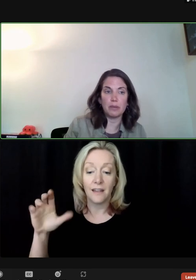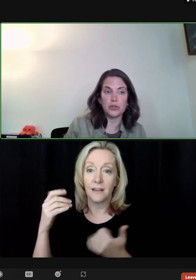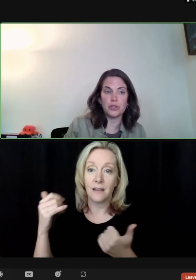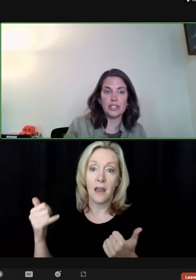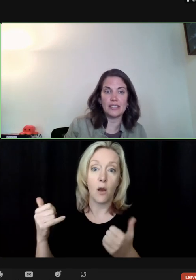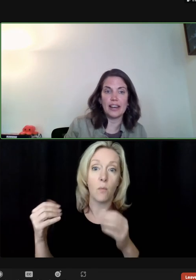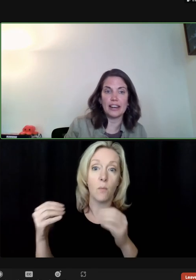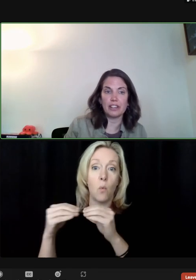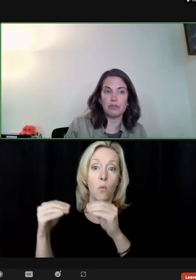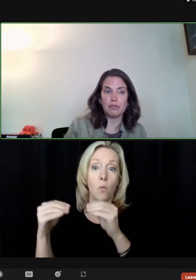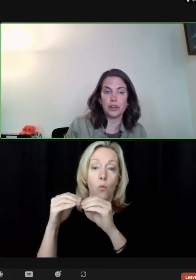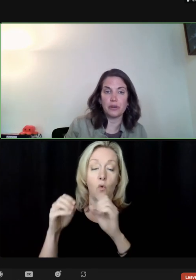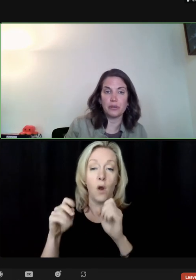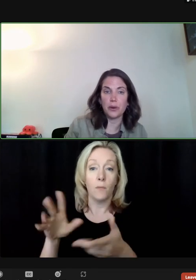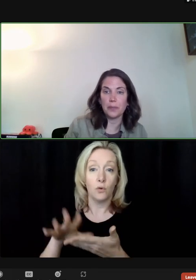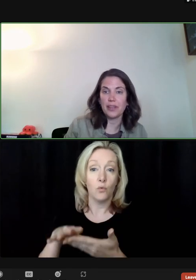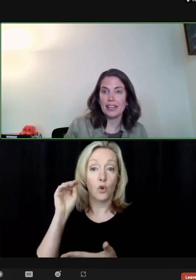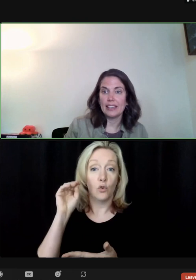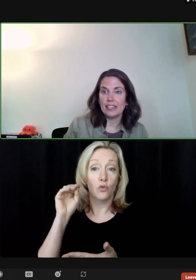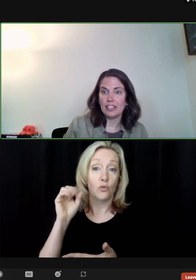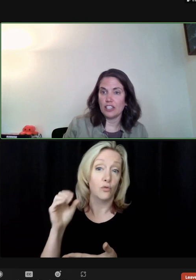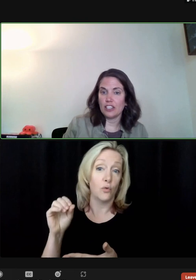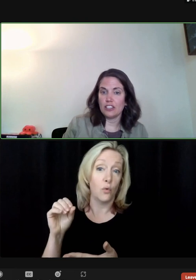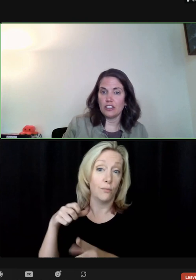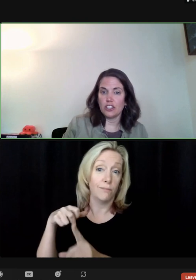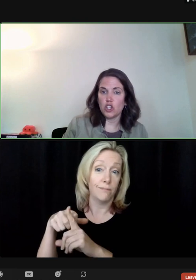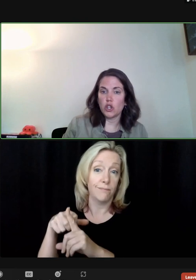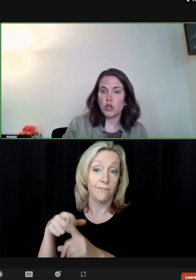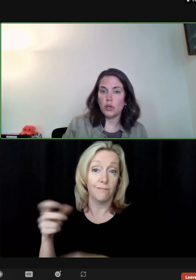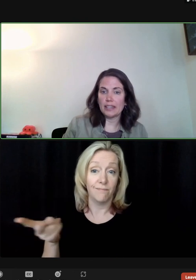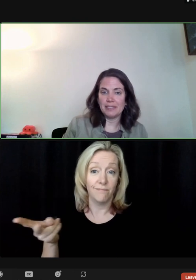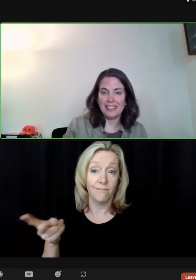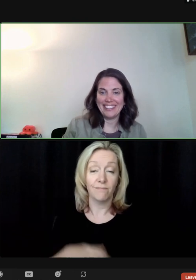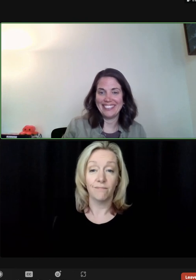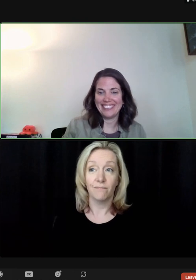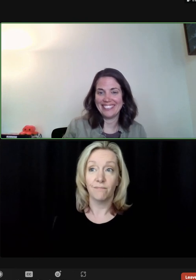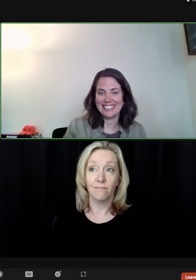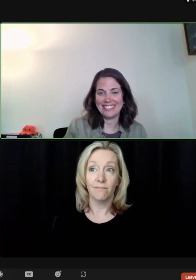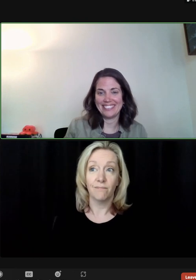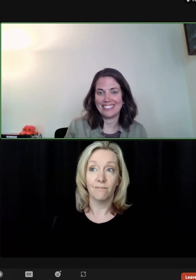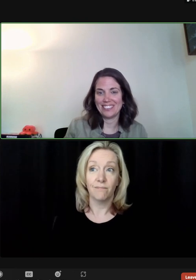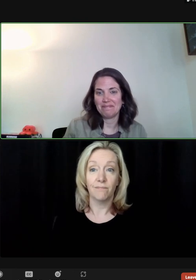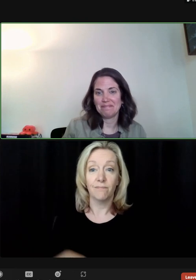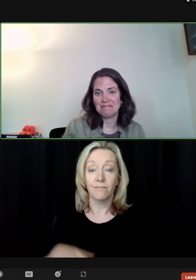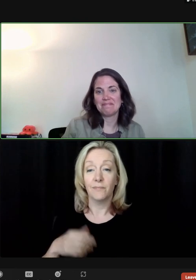lot of learning opportunities in that area for you. So just start Googling